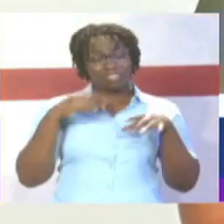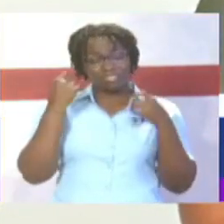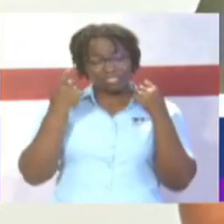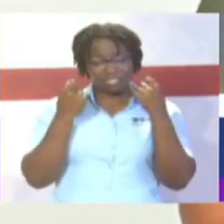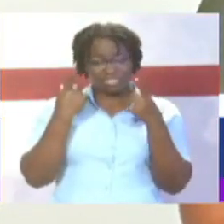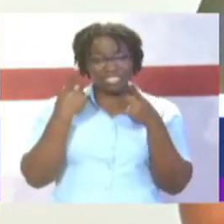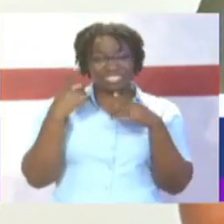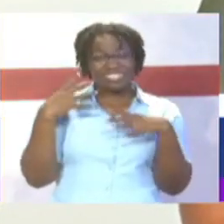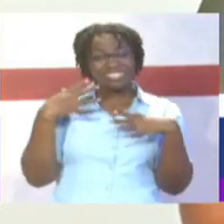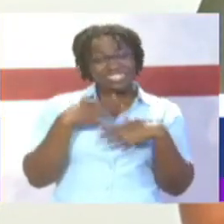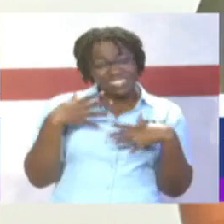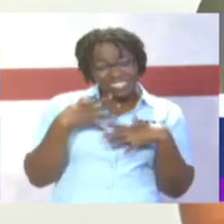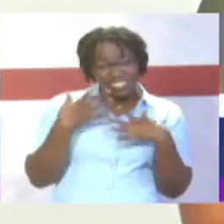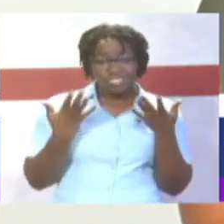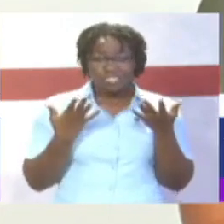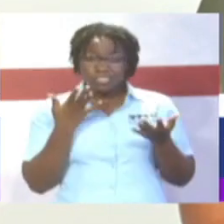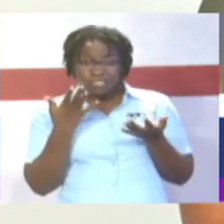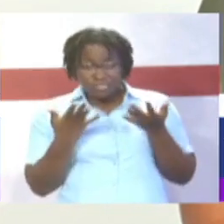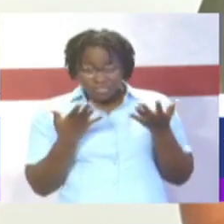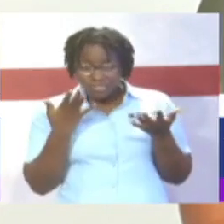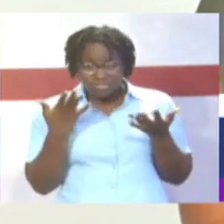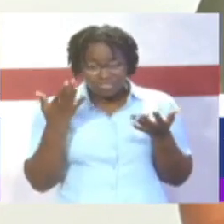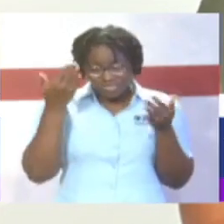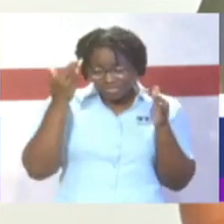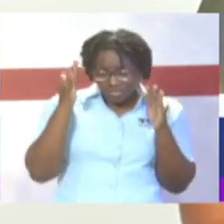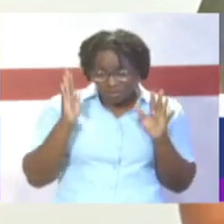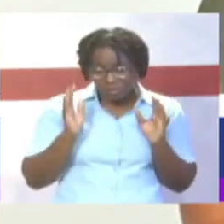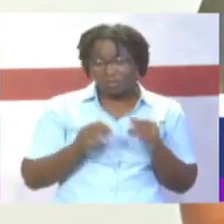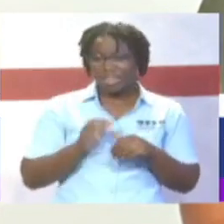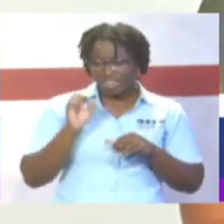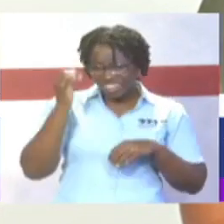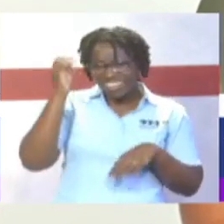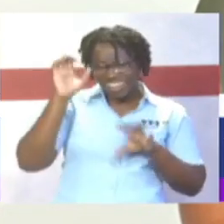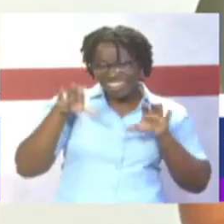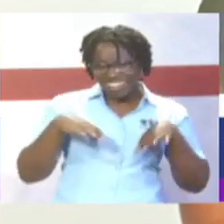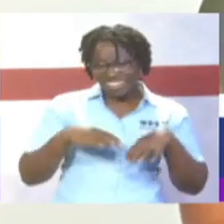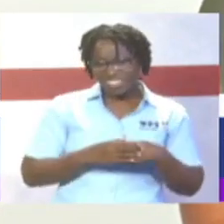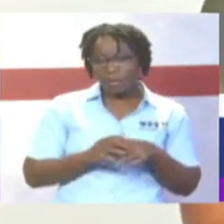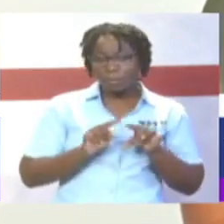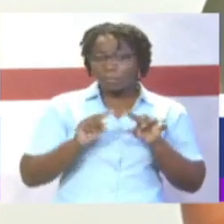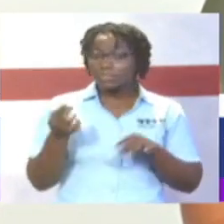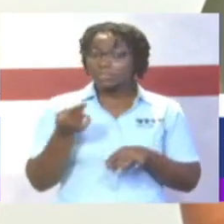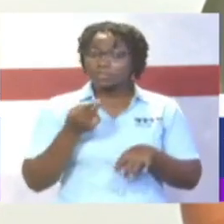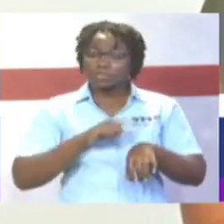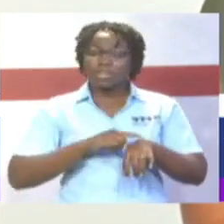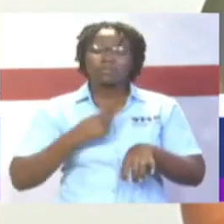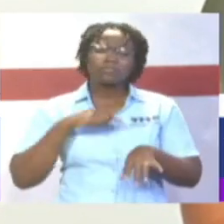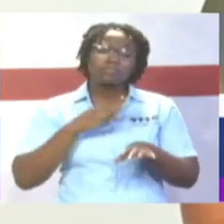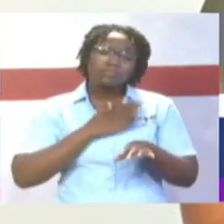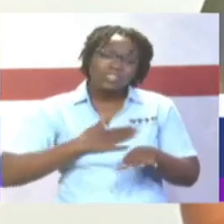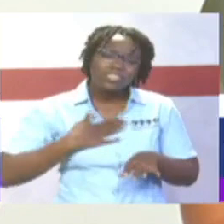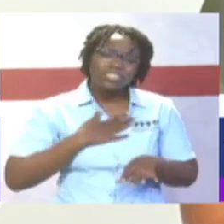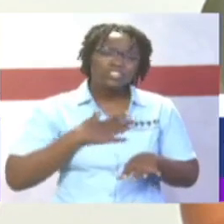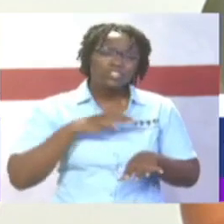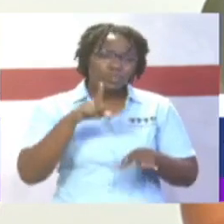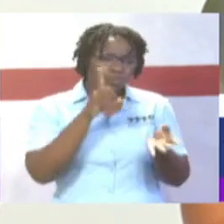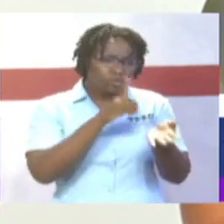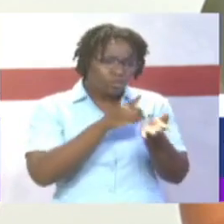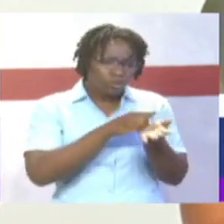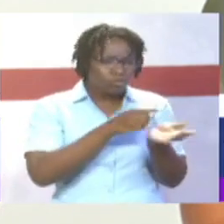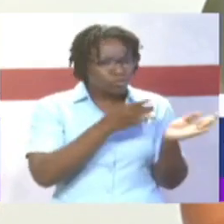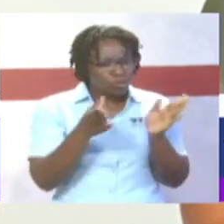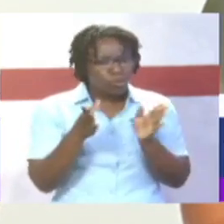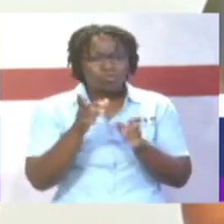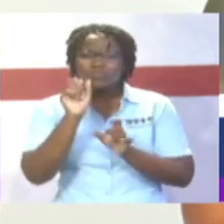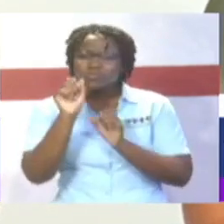hesitancy, and the uncertainty. Truly, I can. But at the same time, I ask that you speak to your doctors, get the